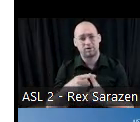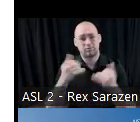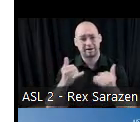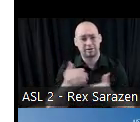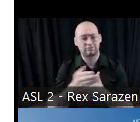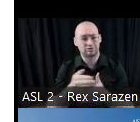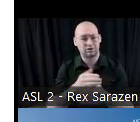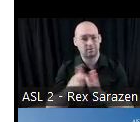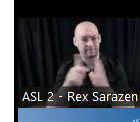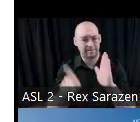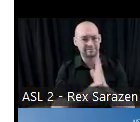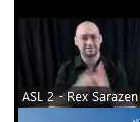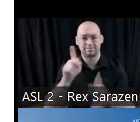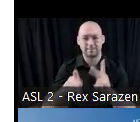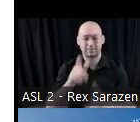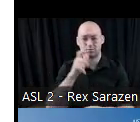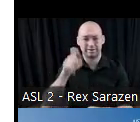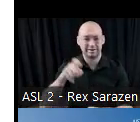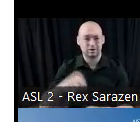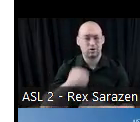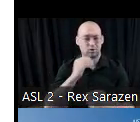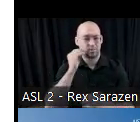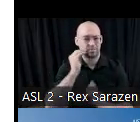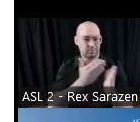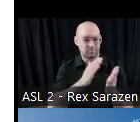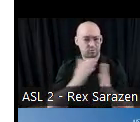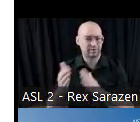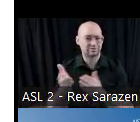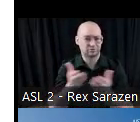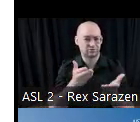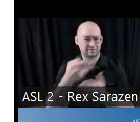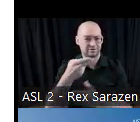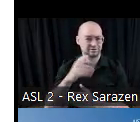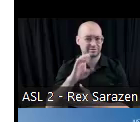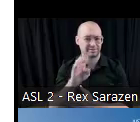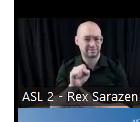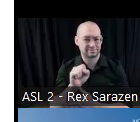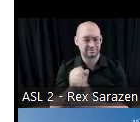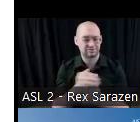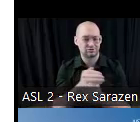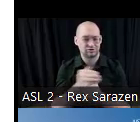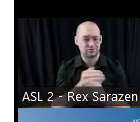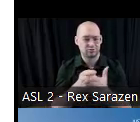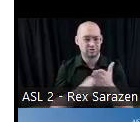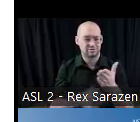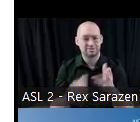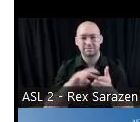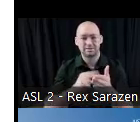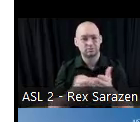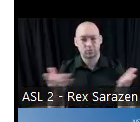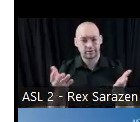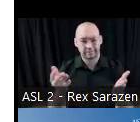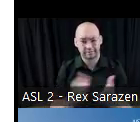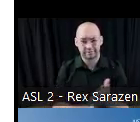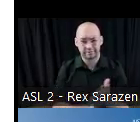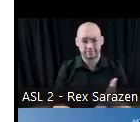on people who need home and community-based services. So share of cost is essentially when individuals